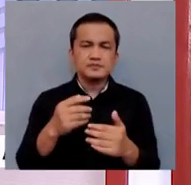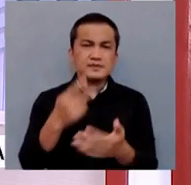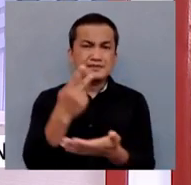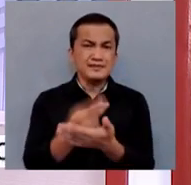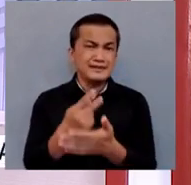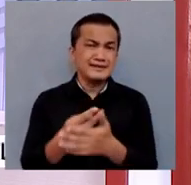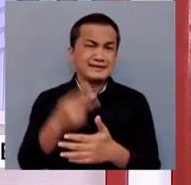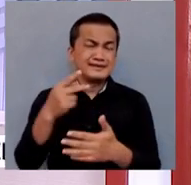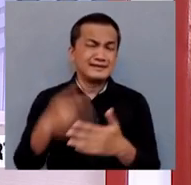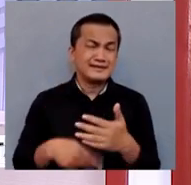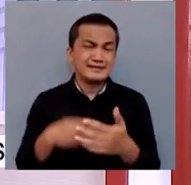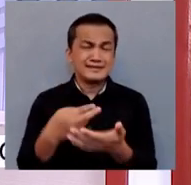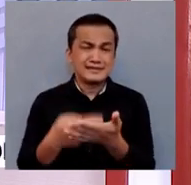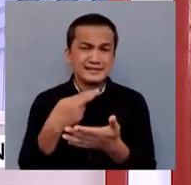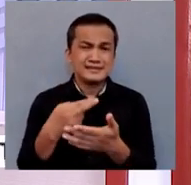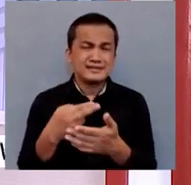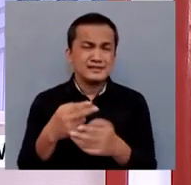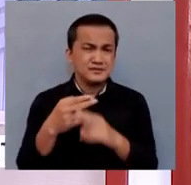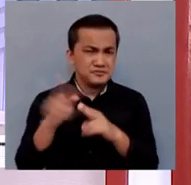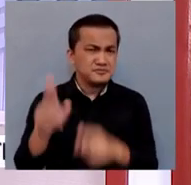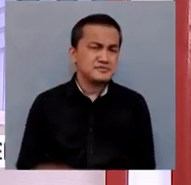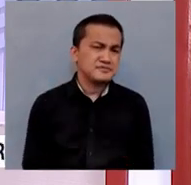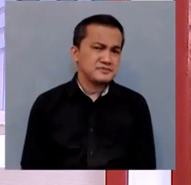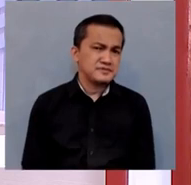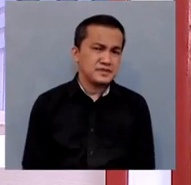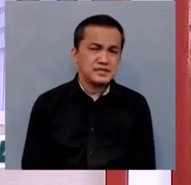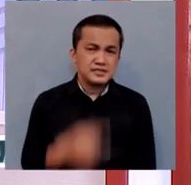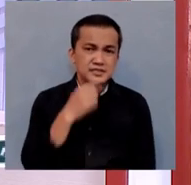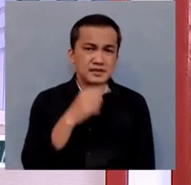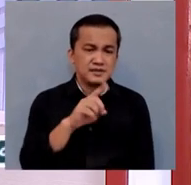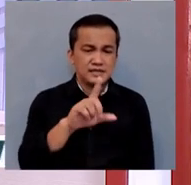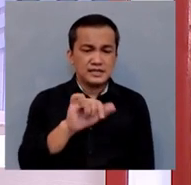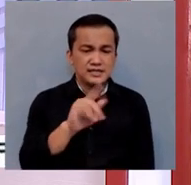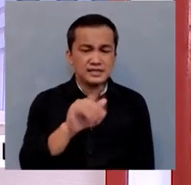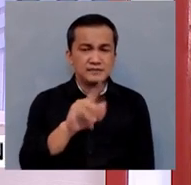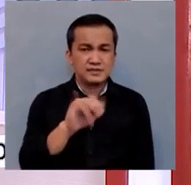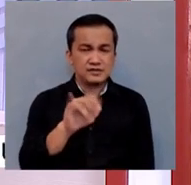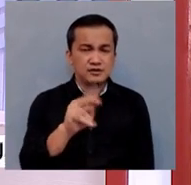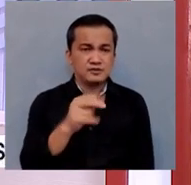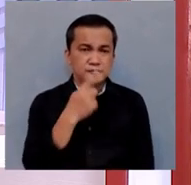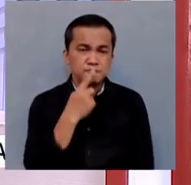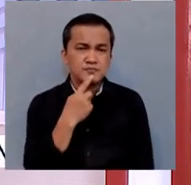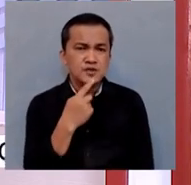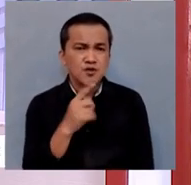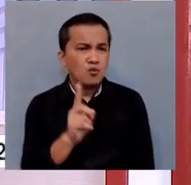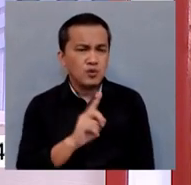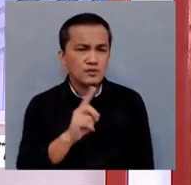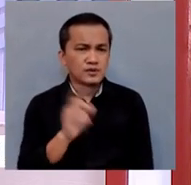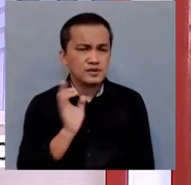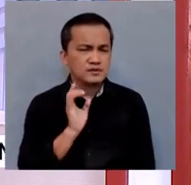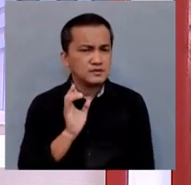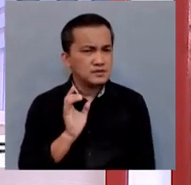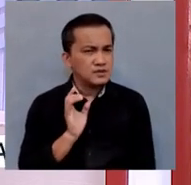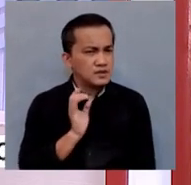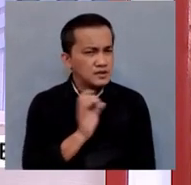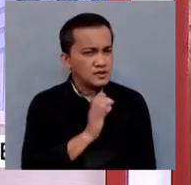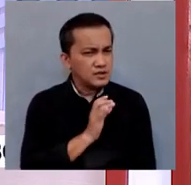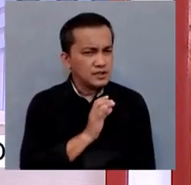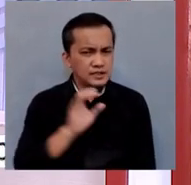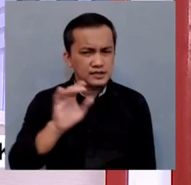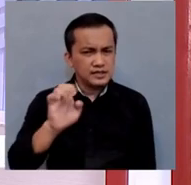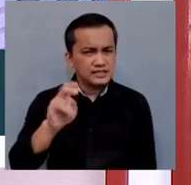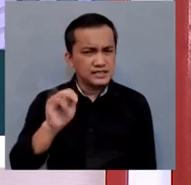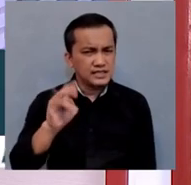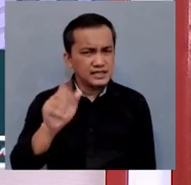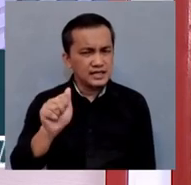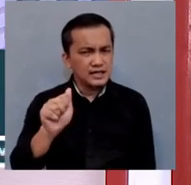kilo anytime soon. Our correspondent Lady Vicentia now joins us with details. Lady, what else did the Congressman Conrado Estrella III